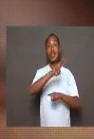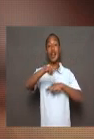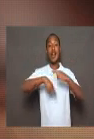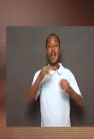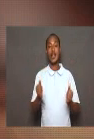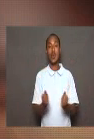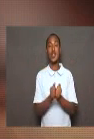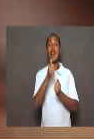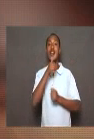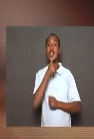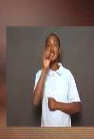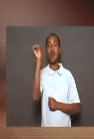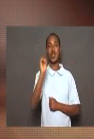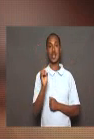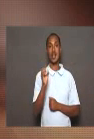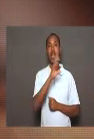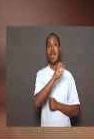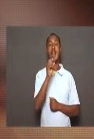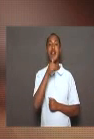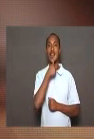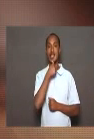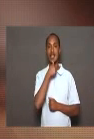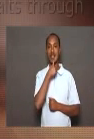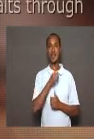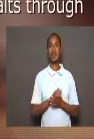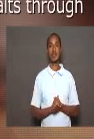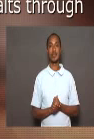react with acidic oxides and acids.